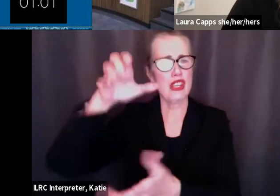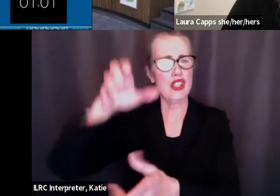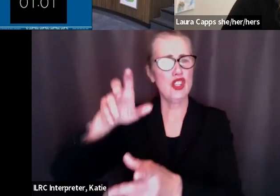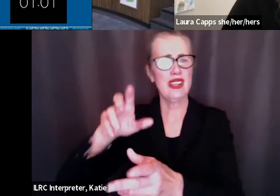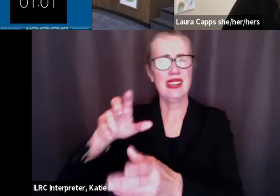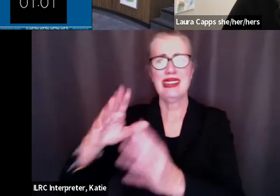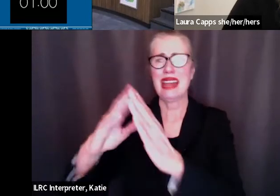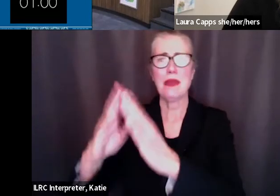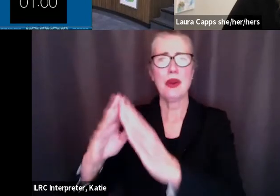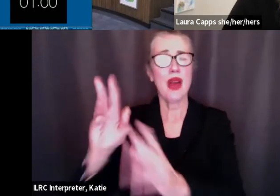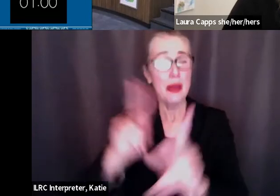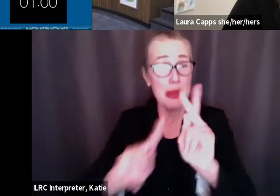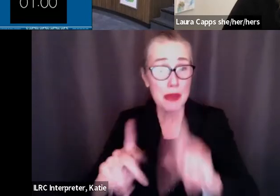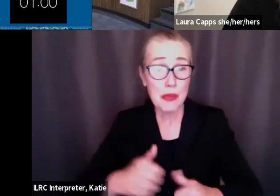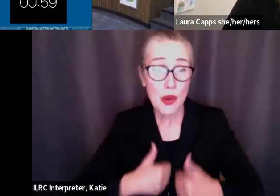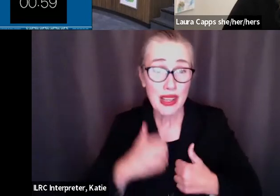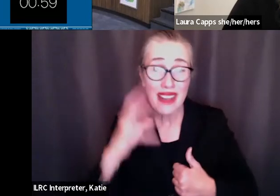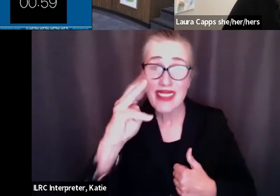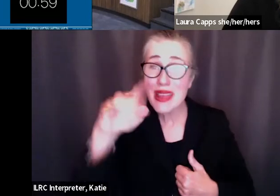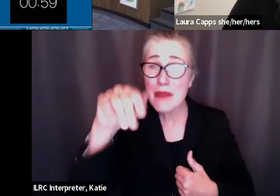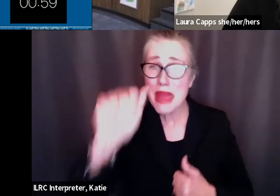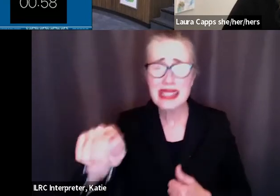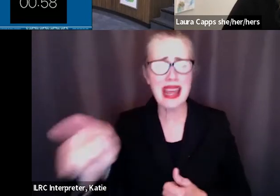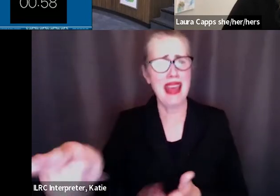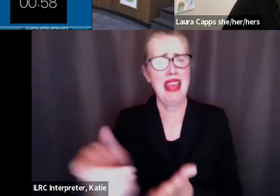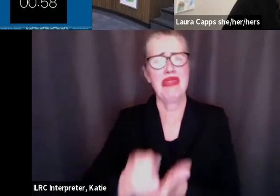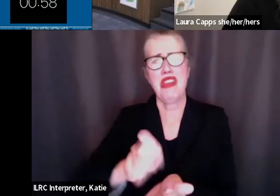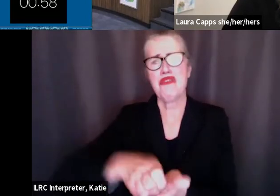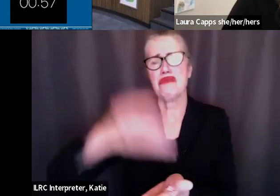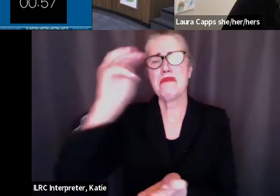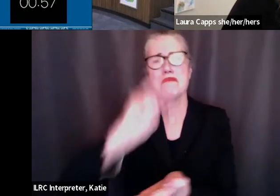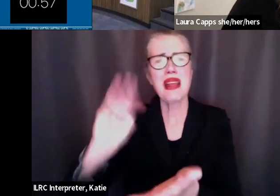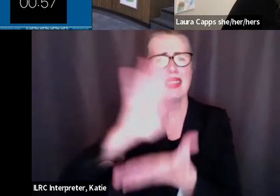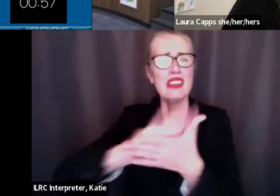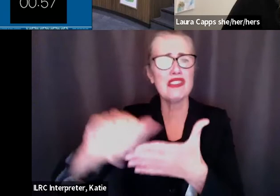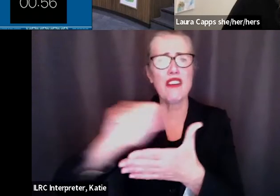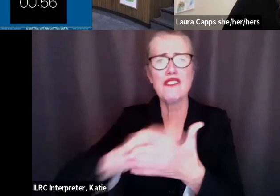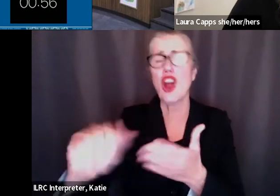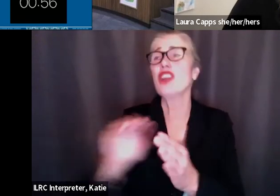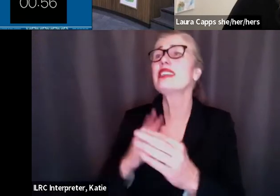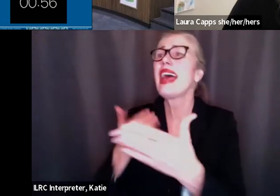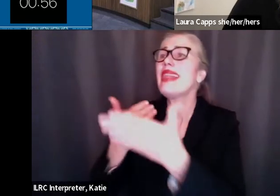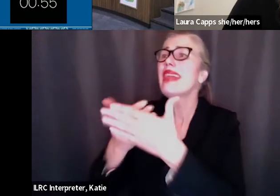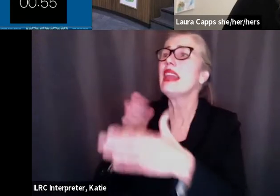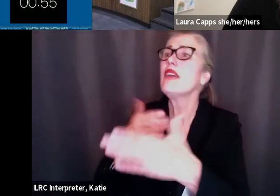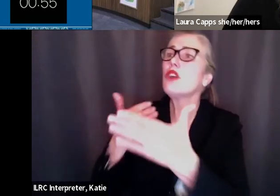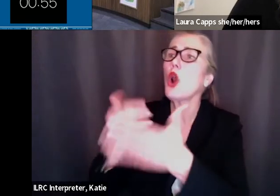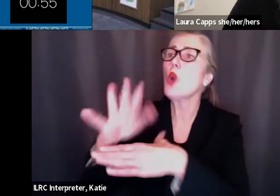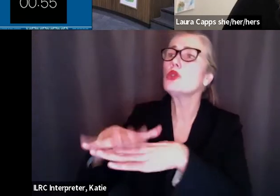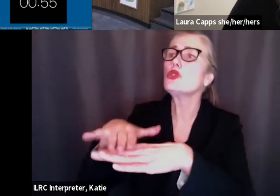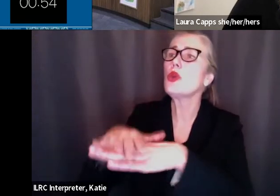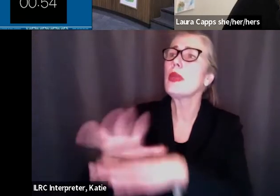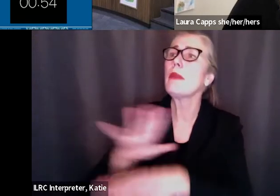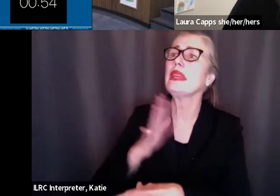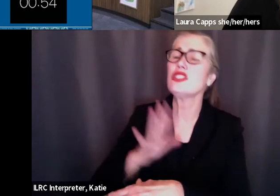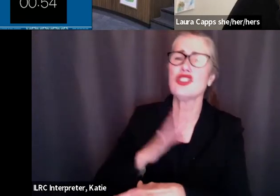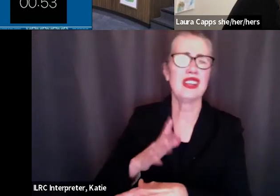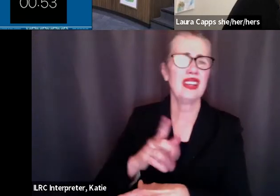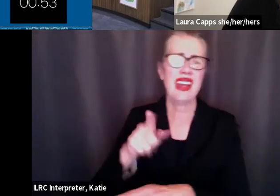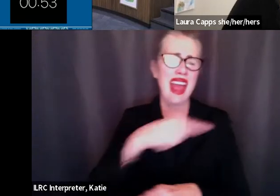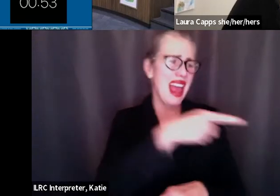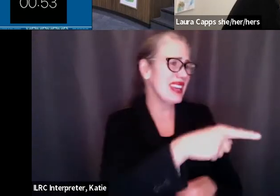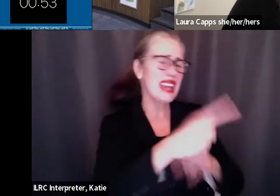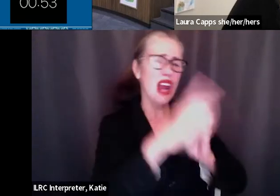houses by the beach they don't run into the same issues as residents who live in low-income neighborhoods it does not make sense to combine both of these